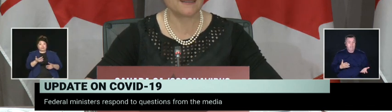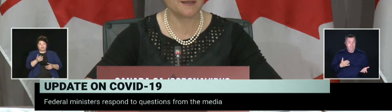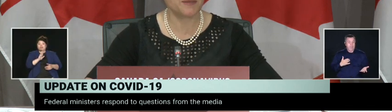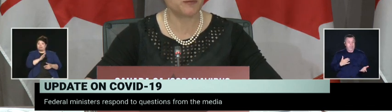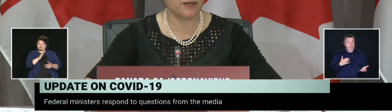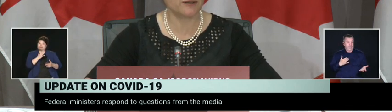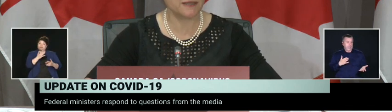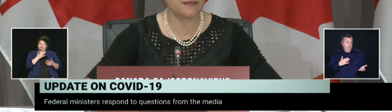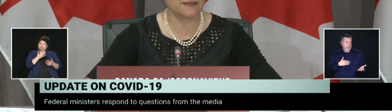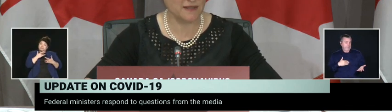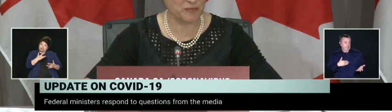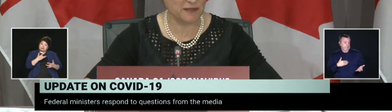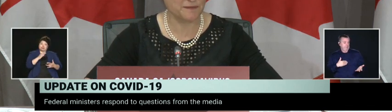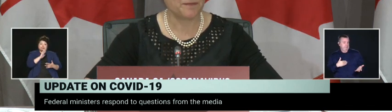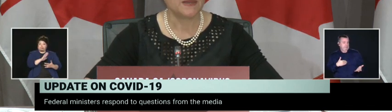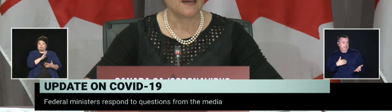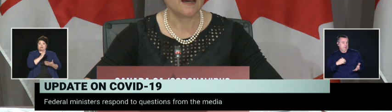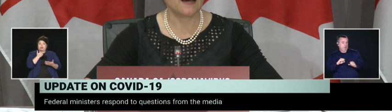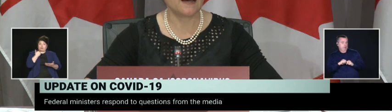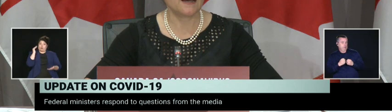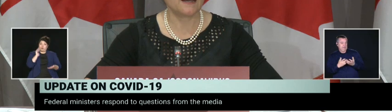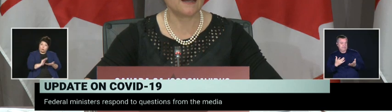I think that's something we all need to think about.